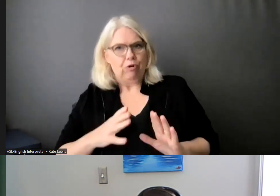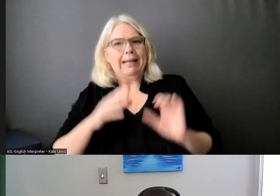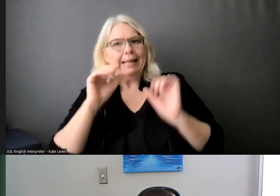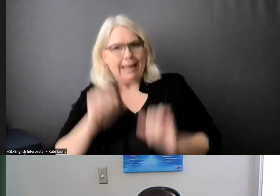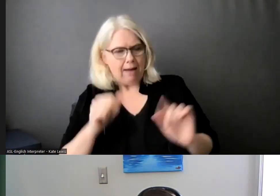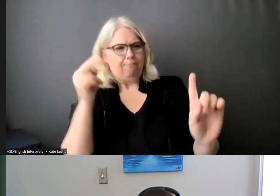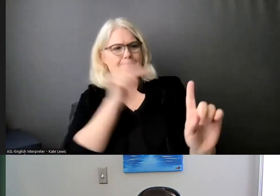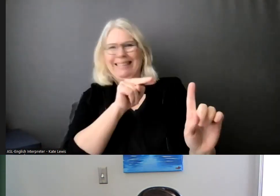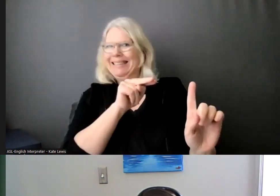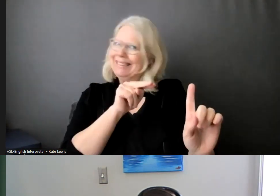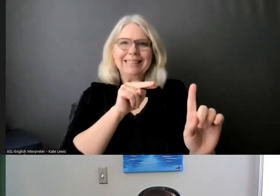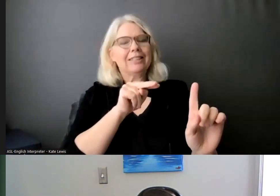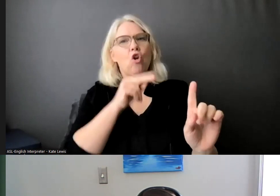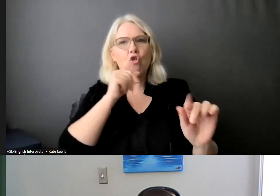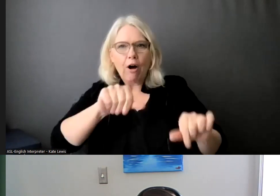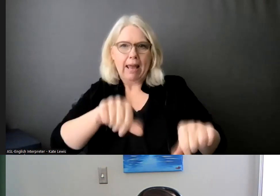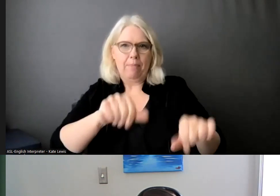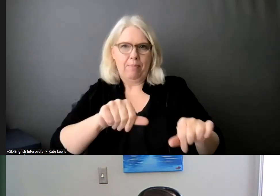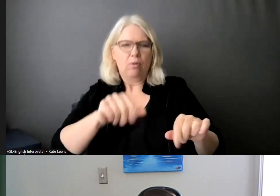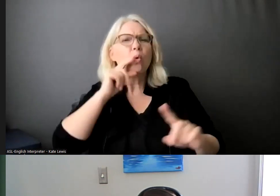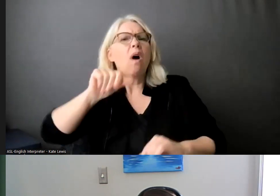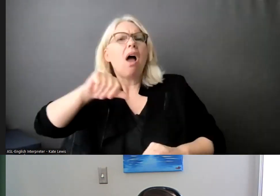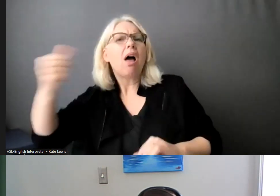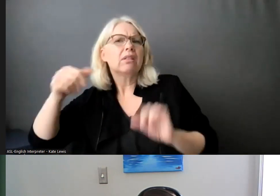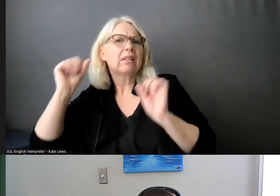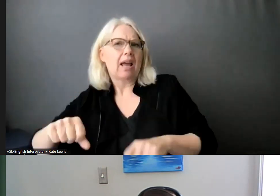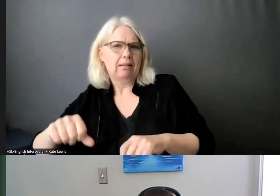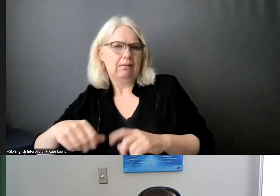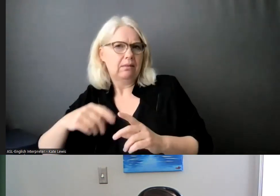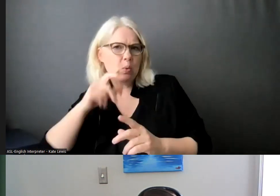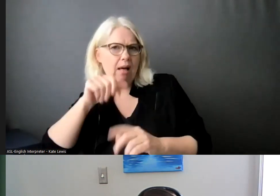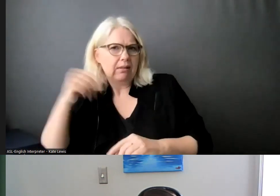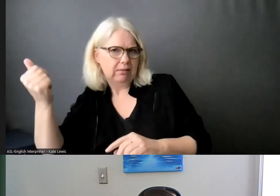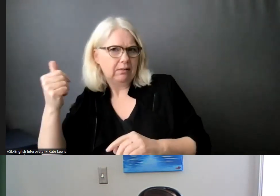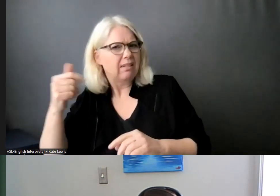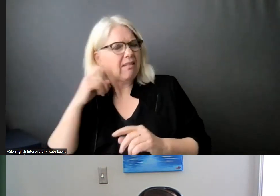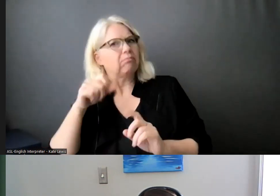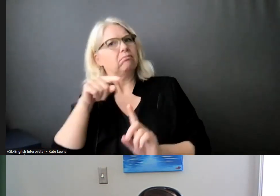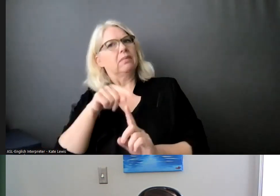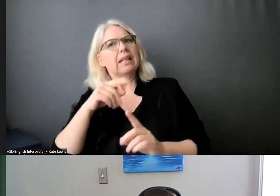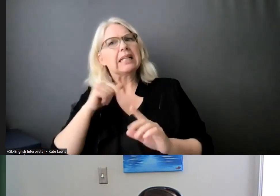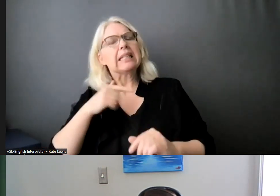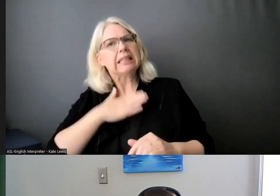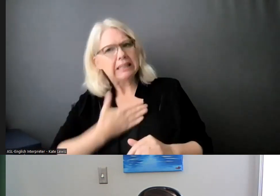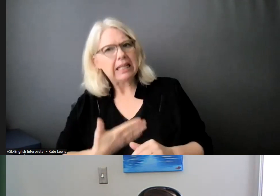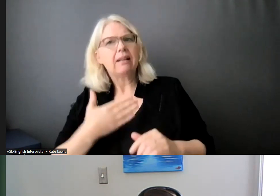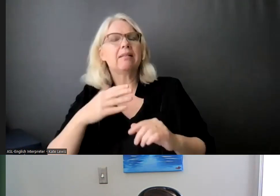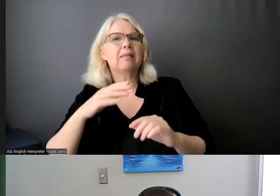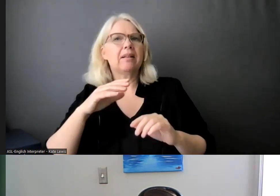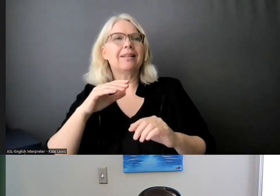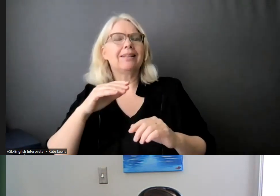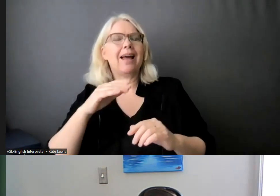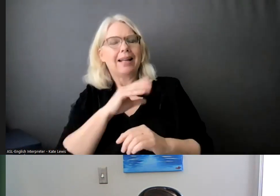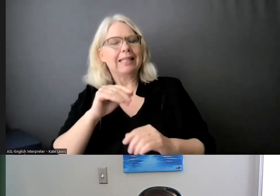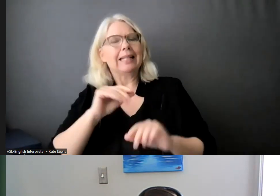Okay, so I'm not a consent and capacity board assessor. I'm a designated capacity